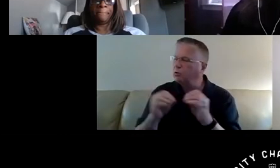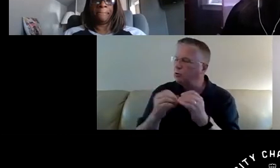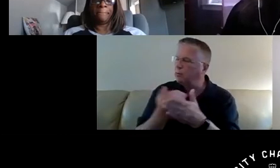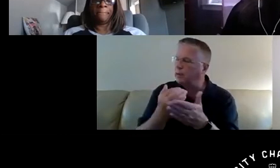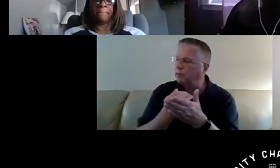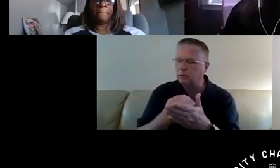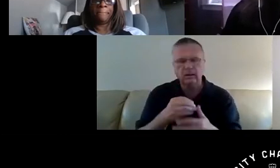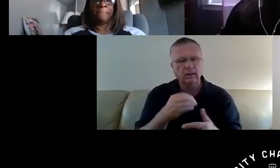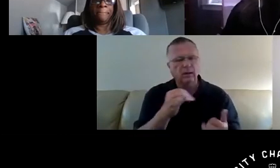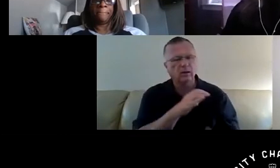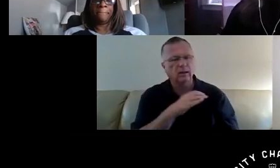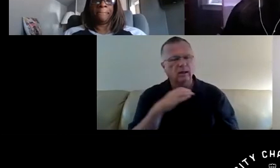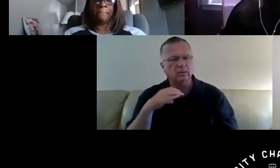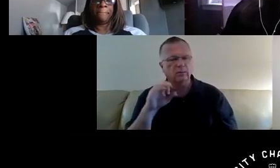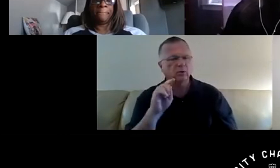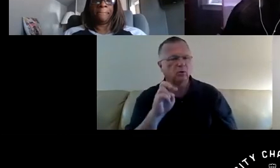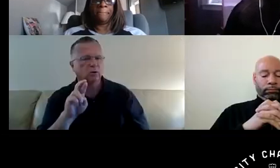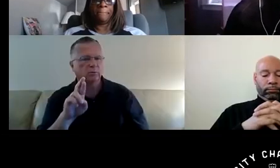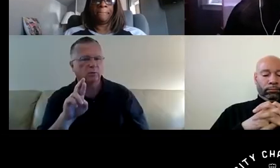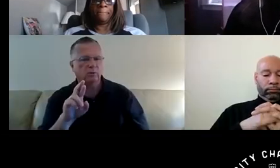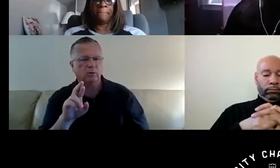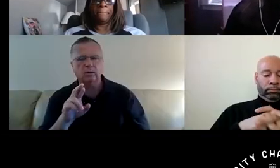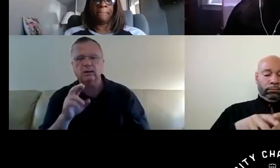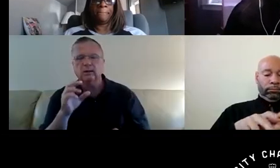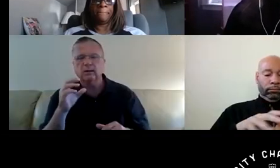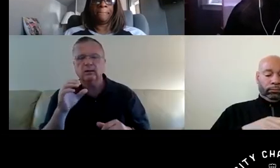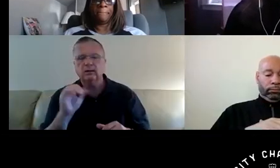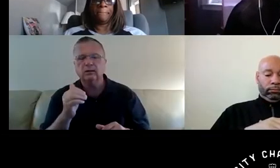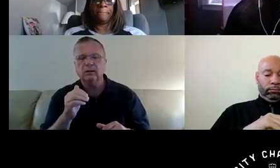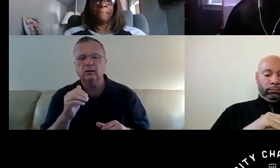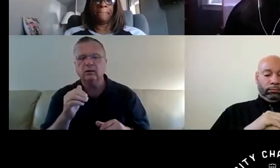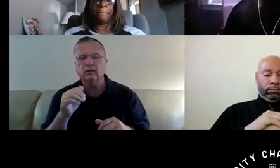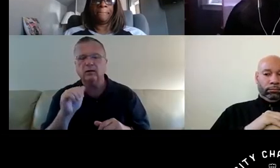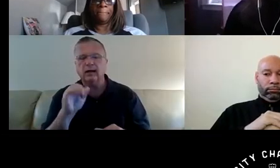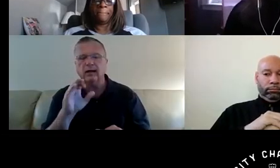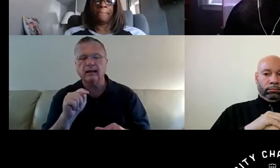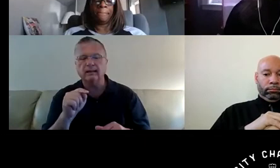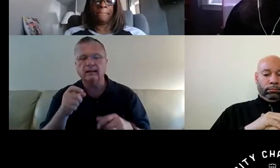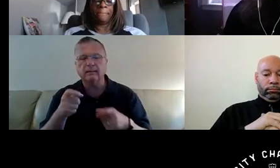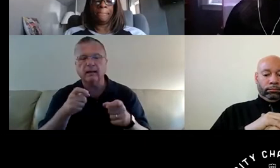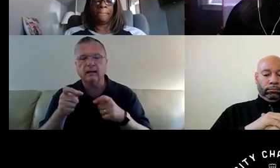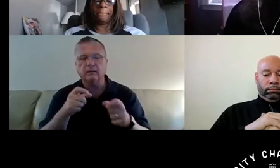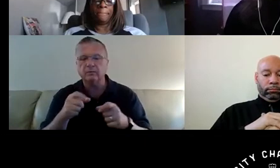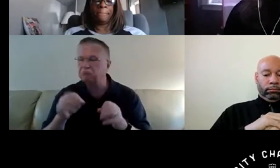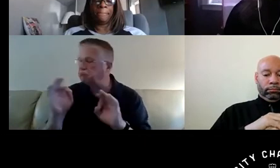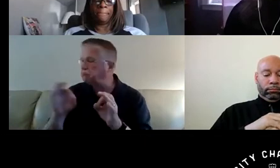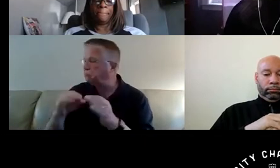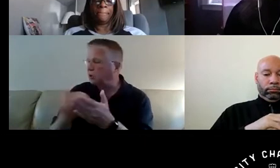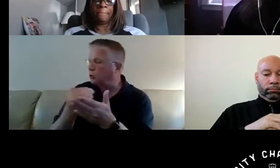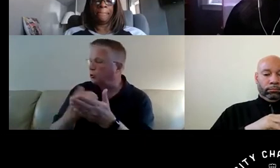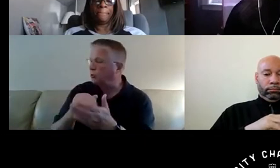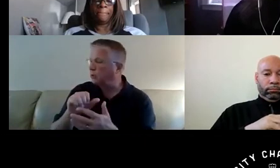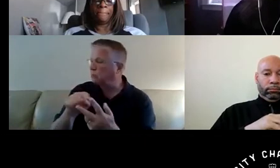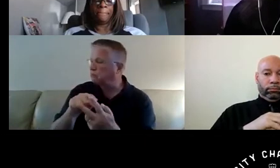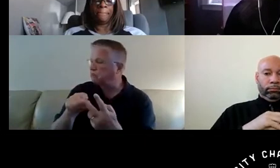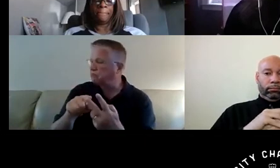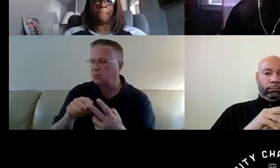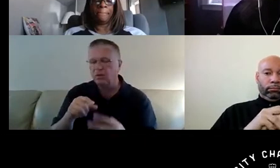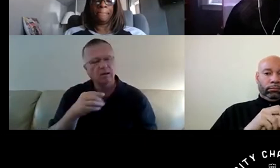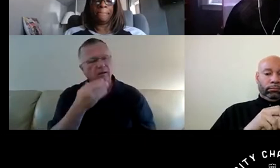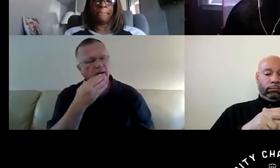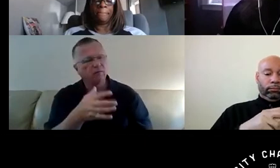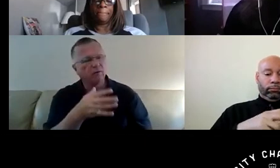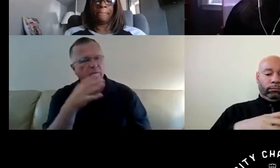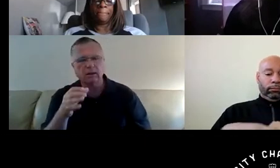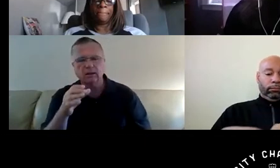Innovation, Performance, and Asset Management. No, no papers, Mr. Chair. Thank you very much. Councilman Wilson, Chair of